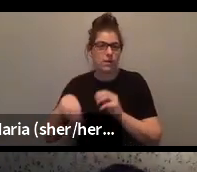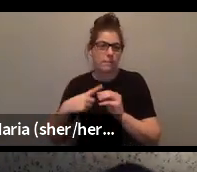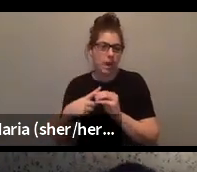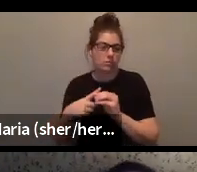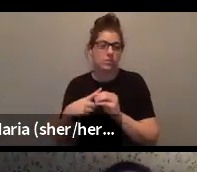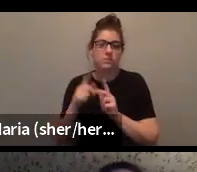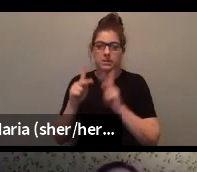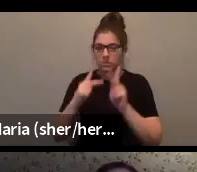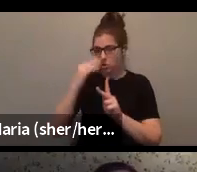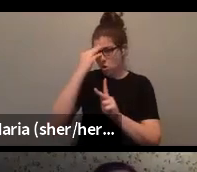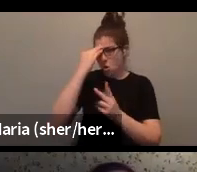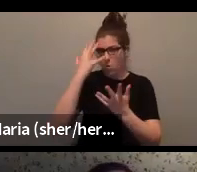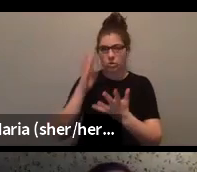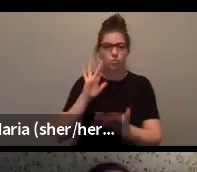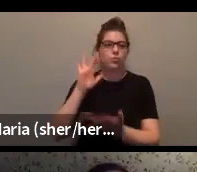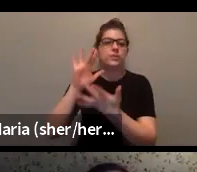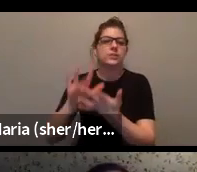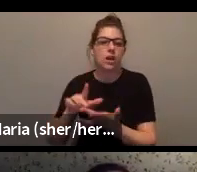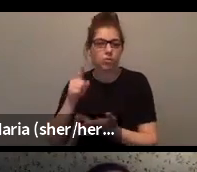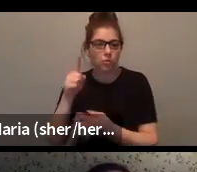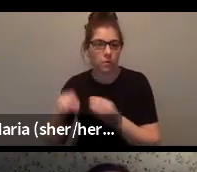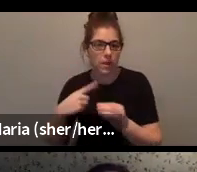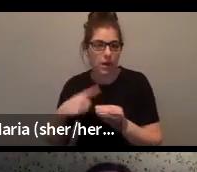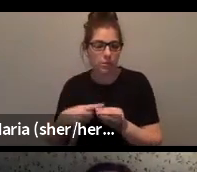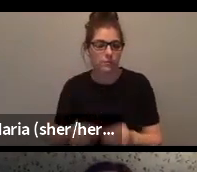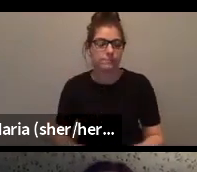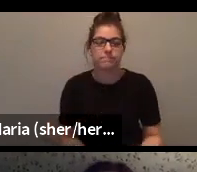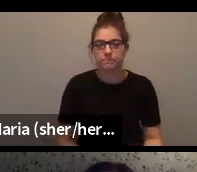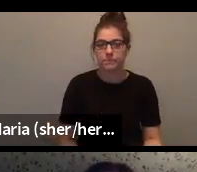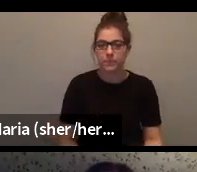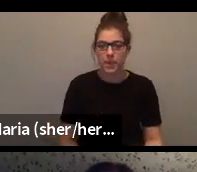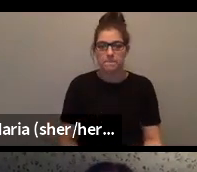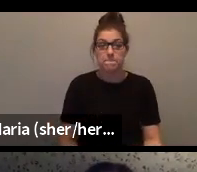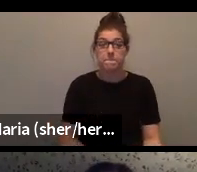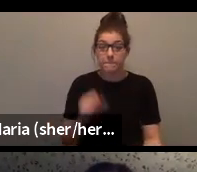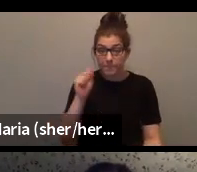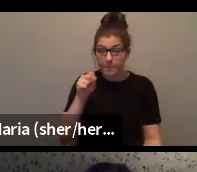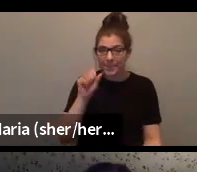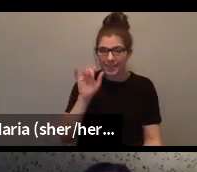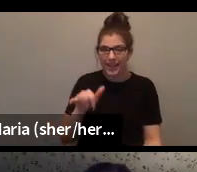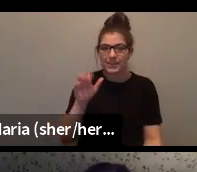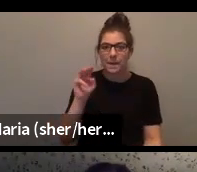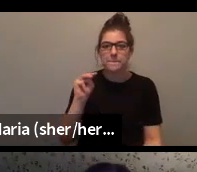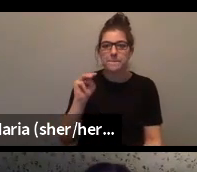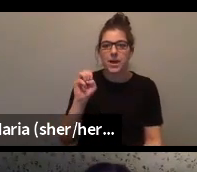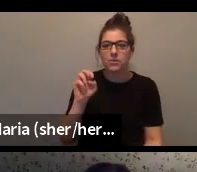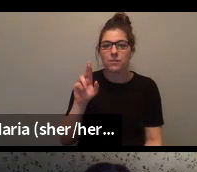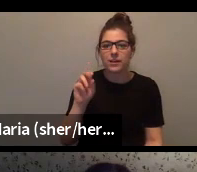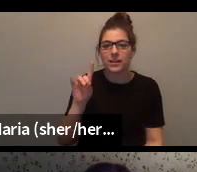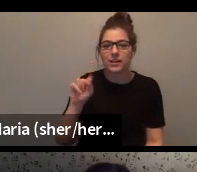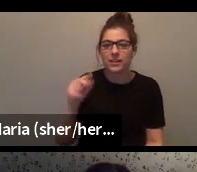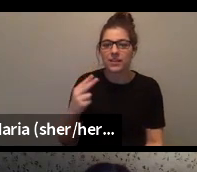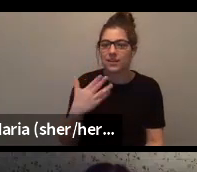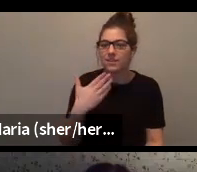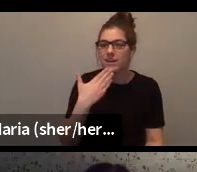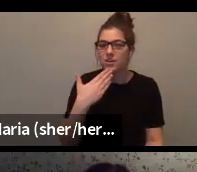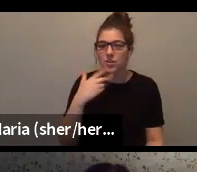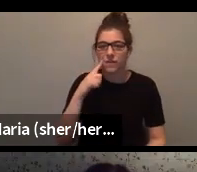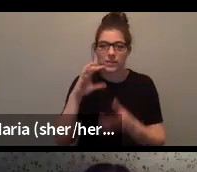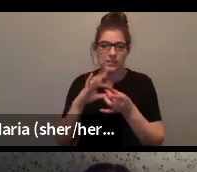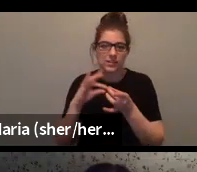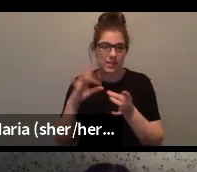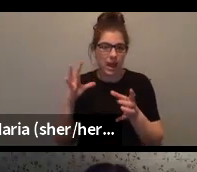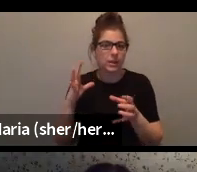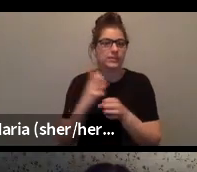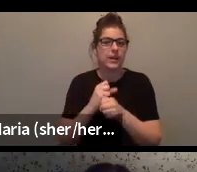people know what to reach out to you about. Yeah, that's it, Meredith. Thanks for saying that. It was really concise and clear.